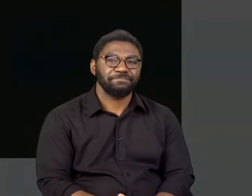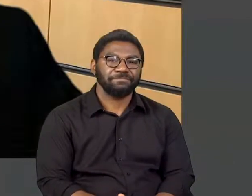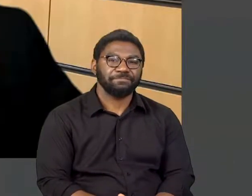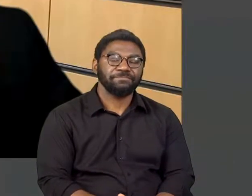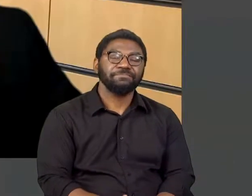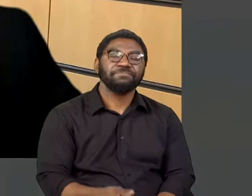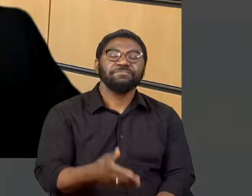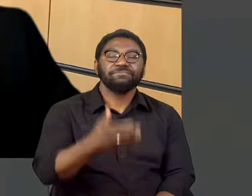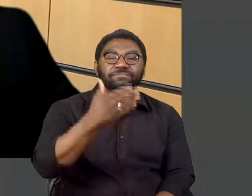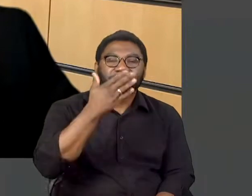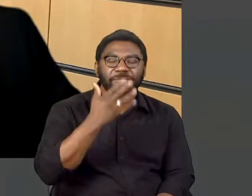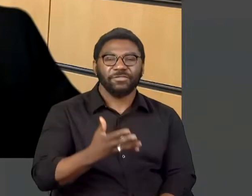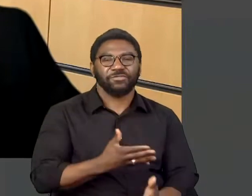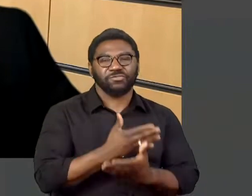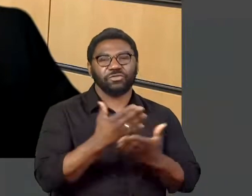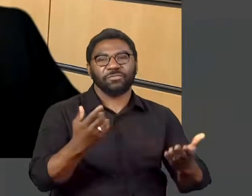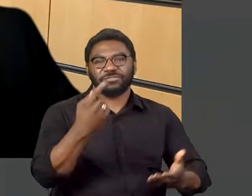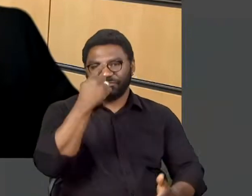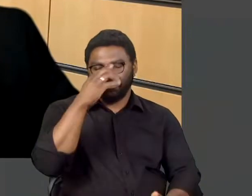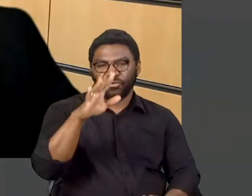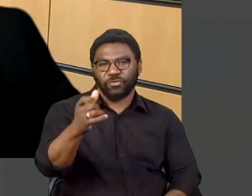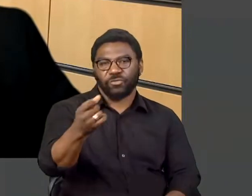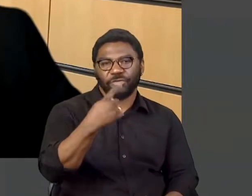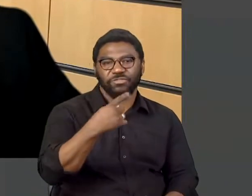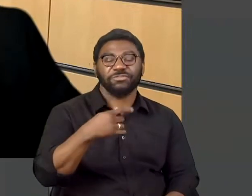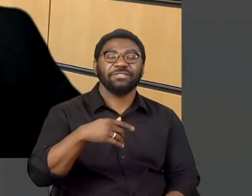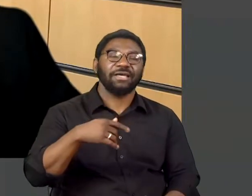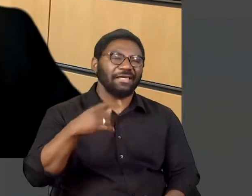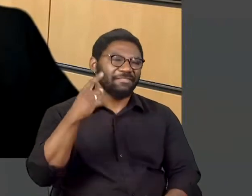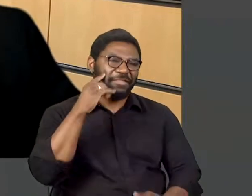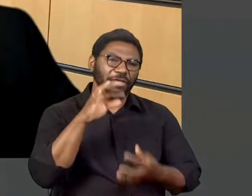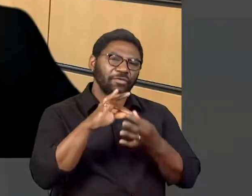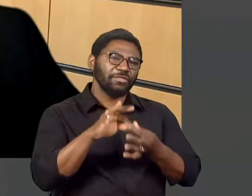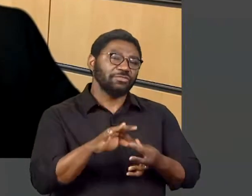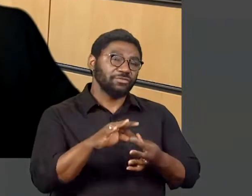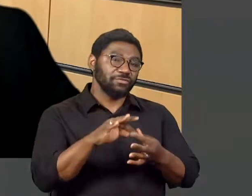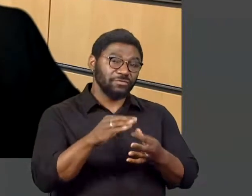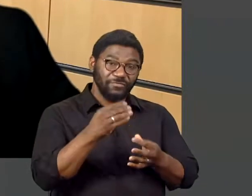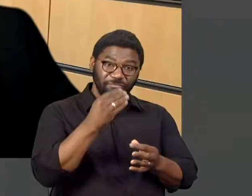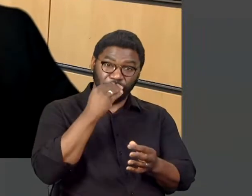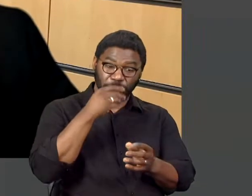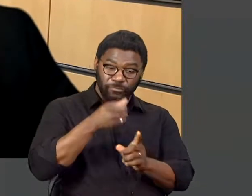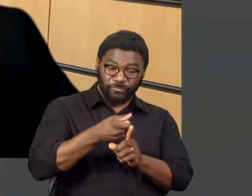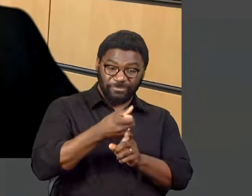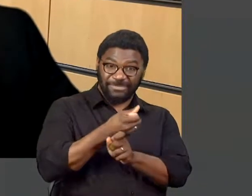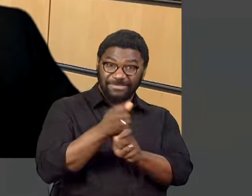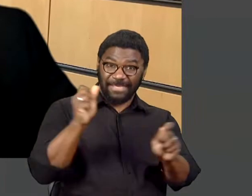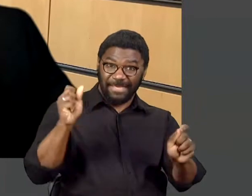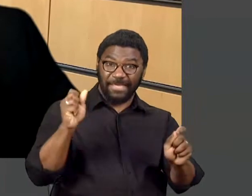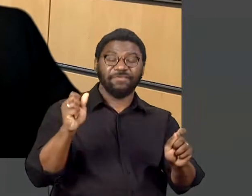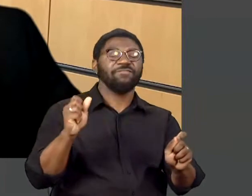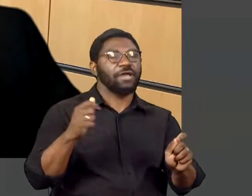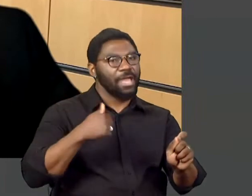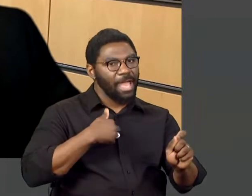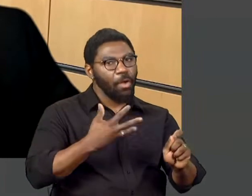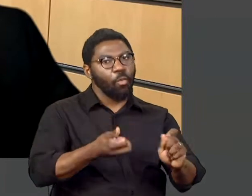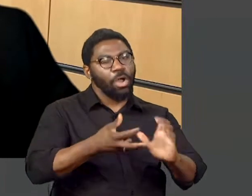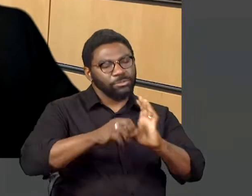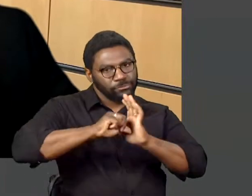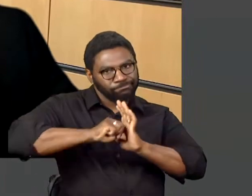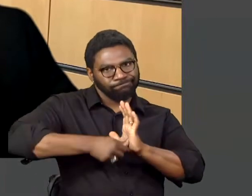Thanks very much for the question. I think with respect to food safety, one of the things I want to really be sure to reiterate is